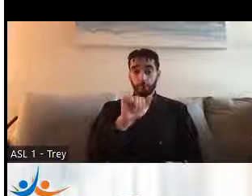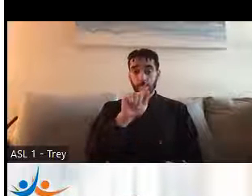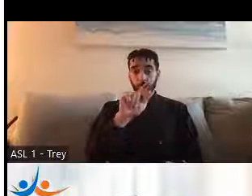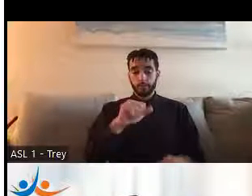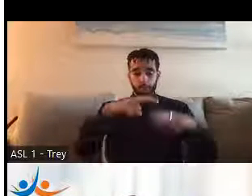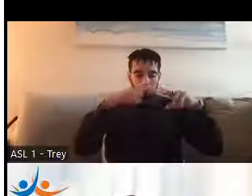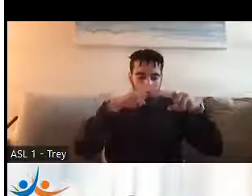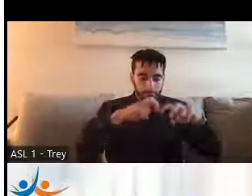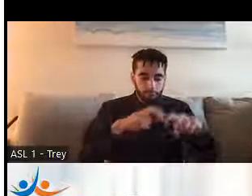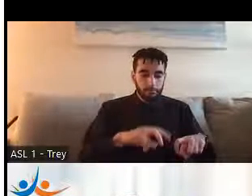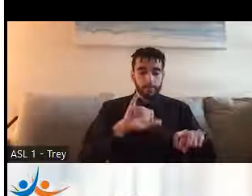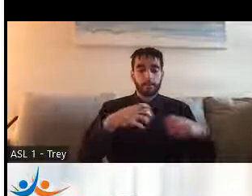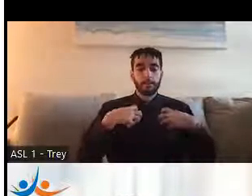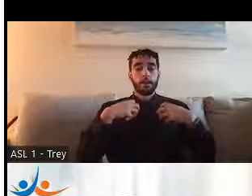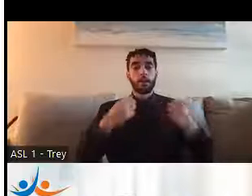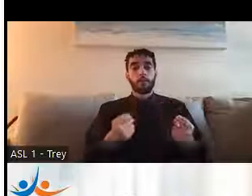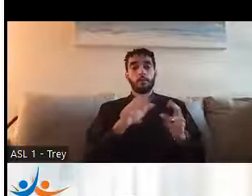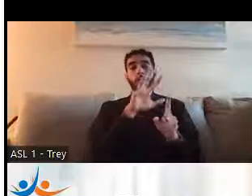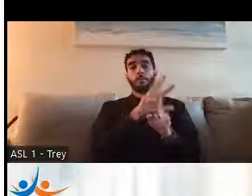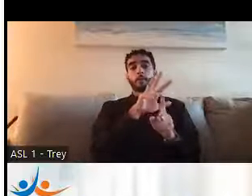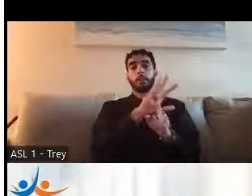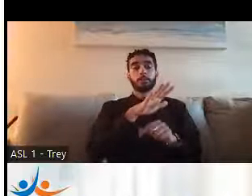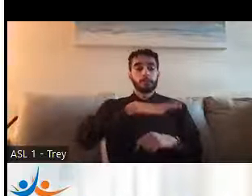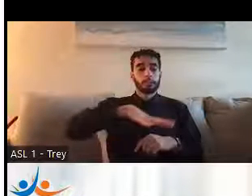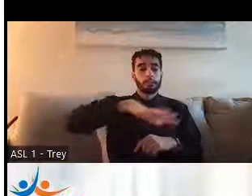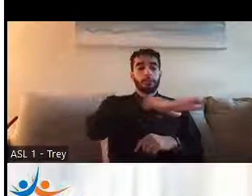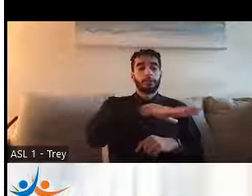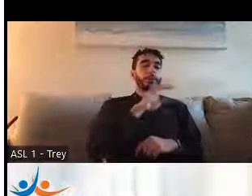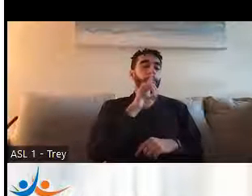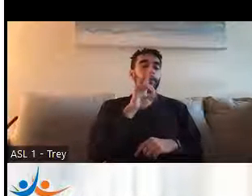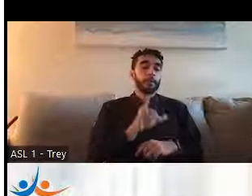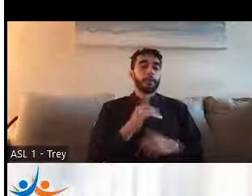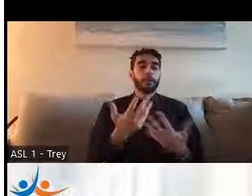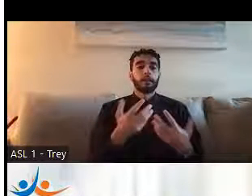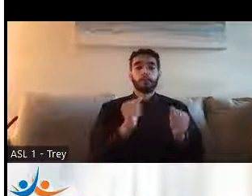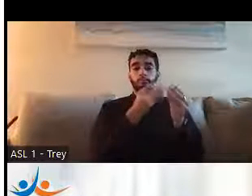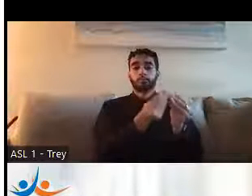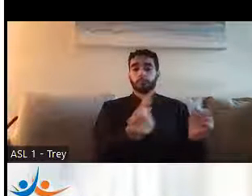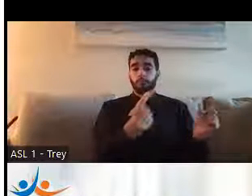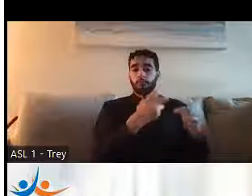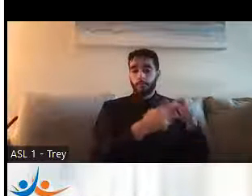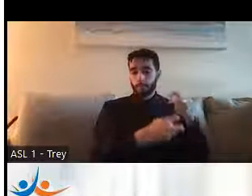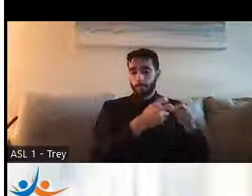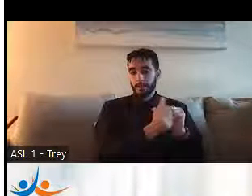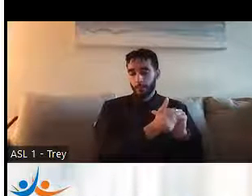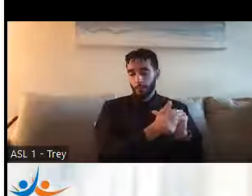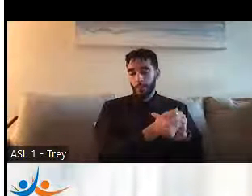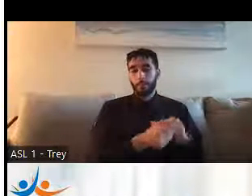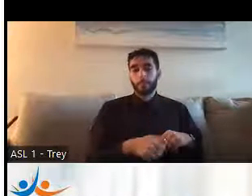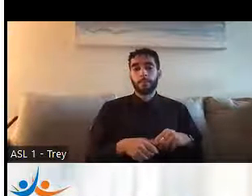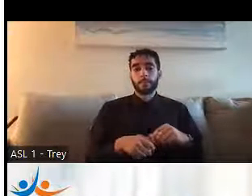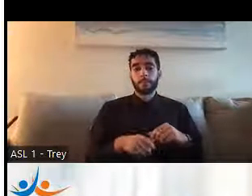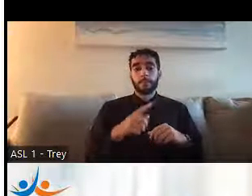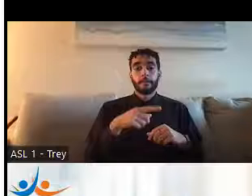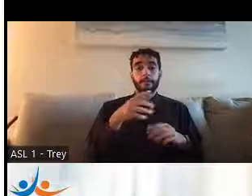of populations to identify and resolve health issues, while also assessing the effectiveness, accessibility,